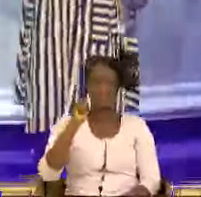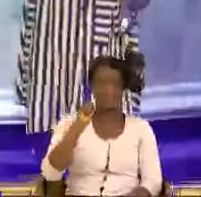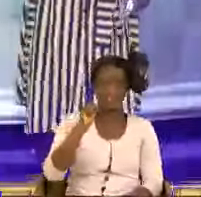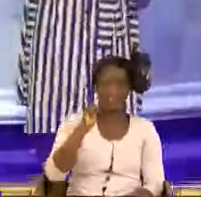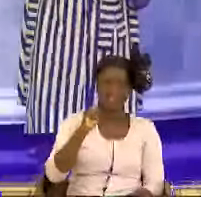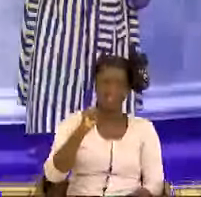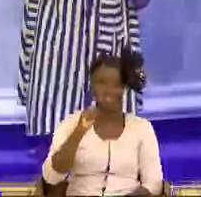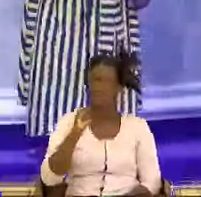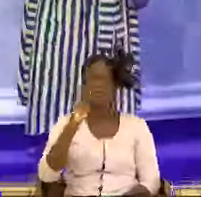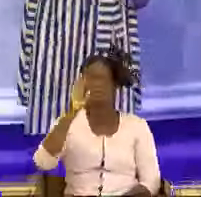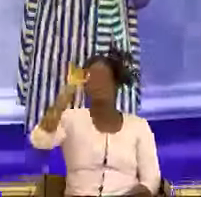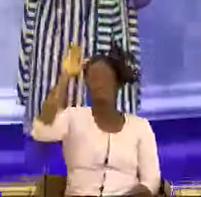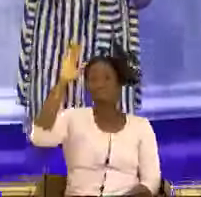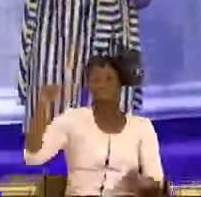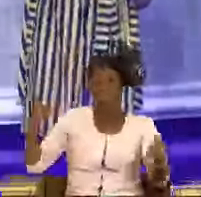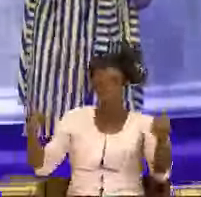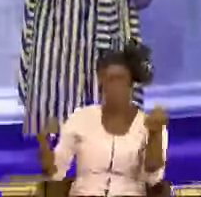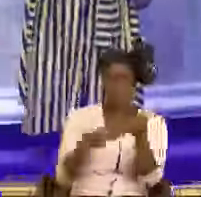Jesus